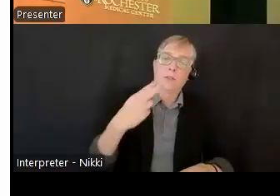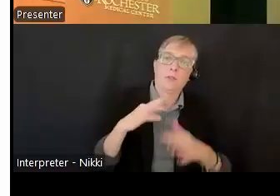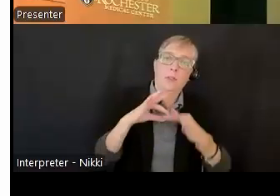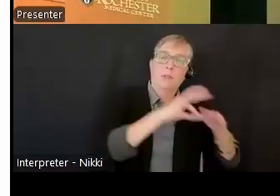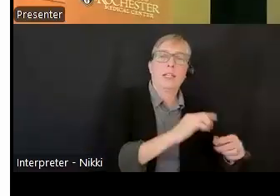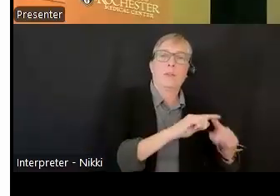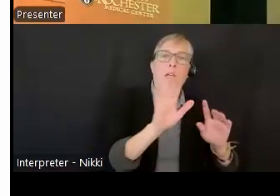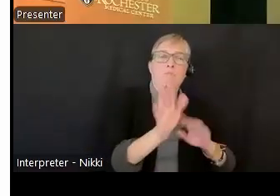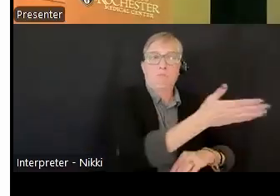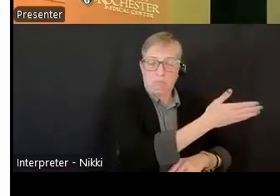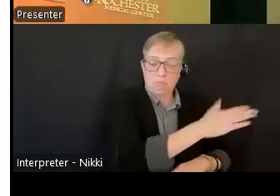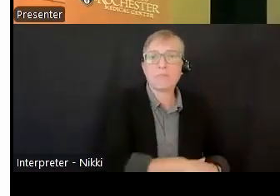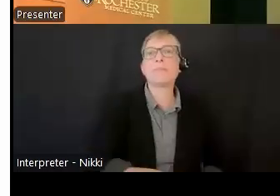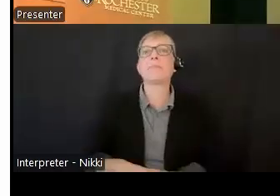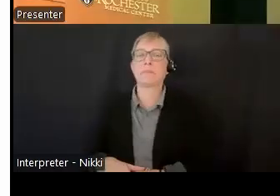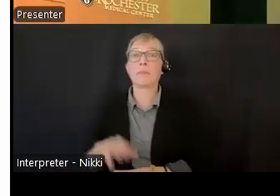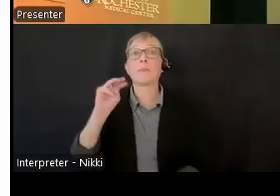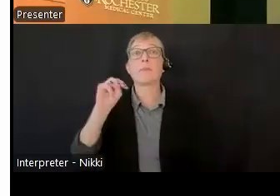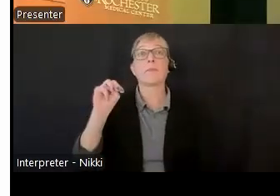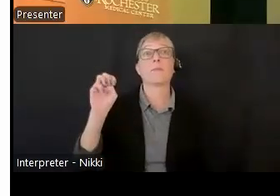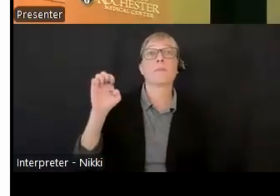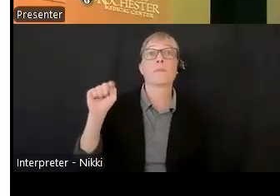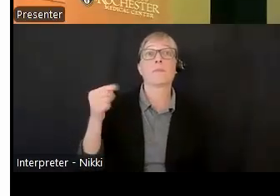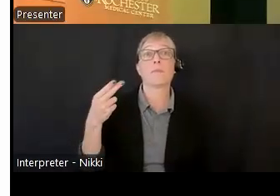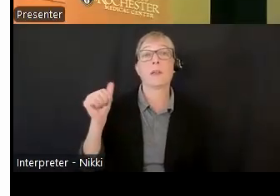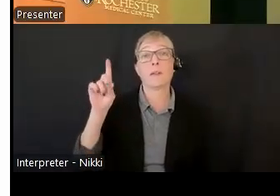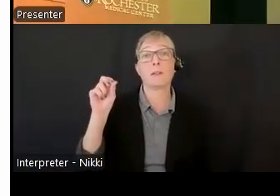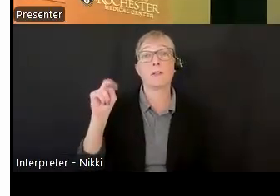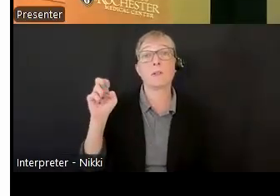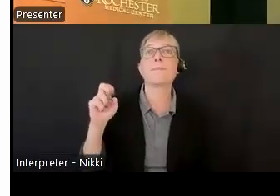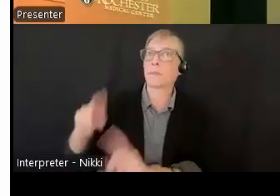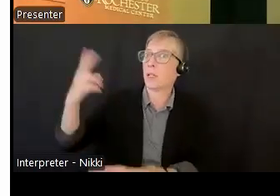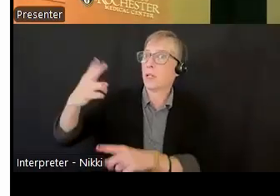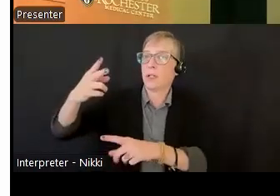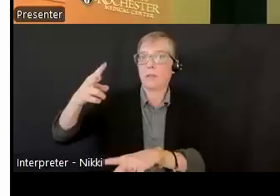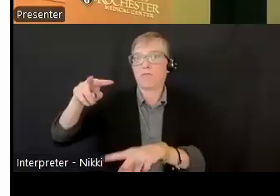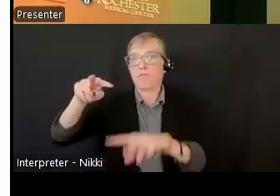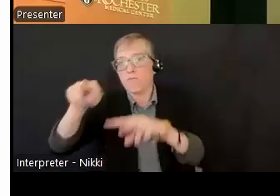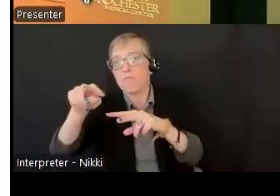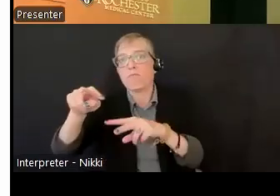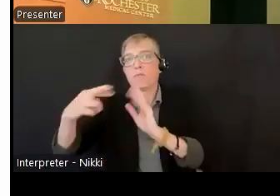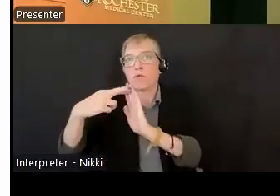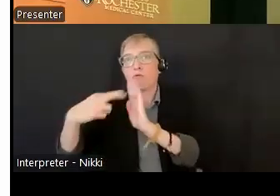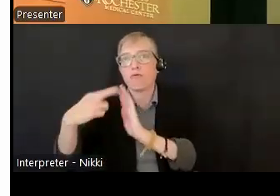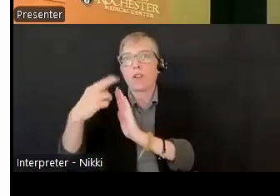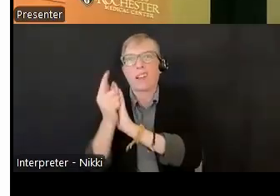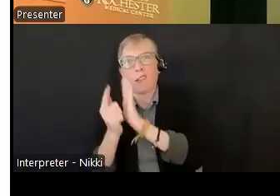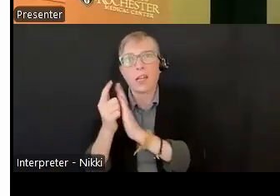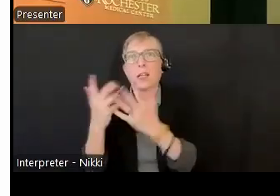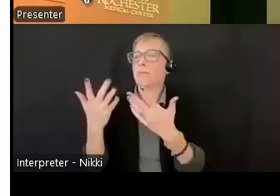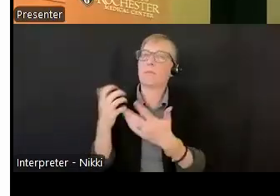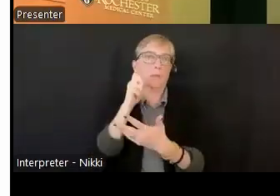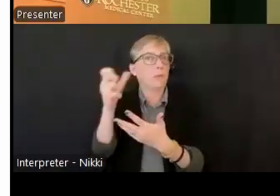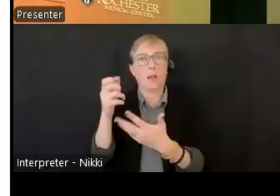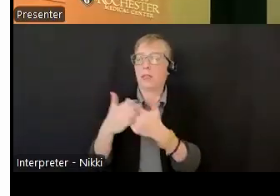All right, so methadone, it is highly regulated and often poorly accessible. There are only 2 OTPs in Monroe County. There are many